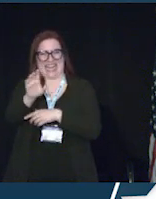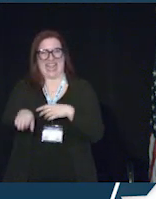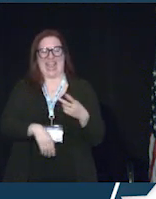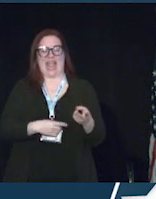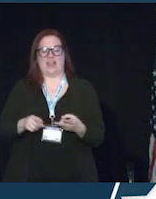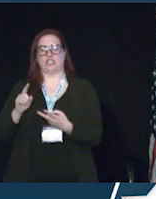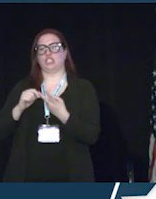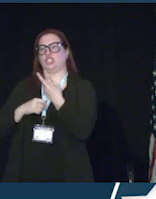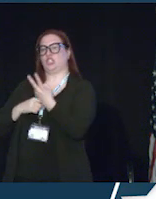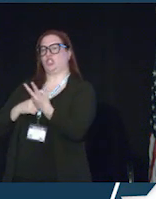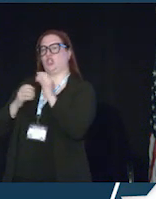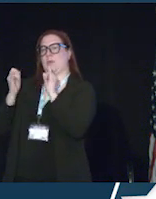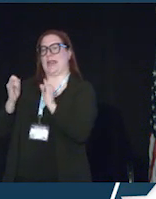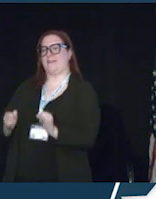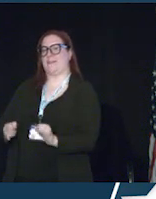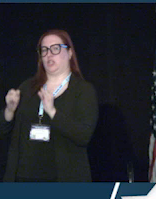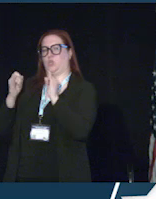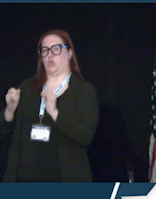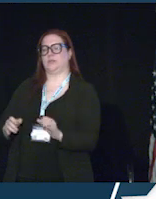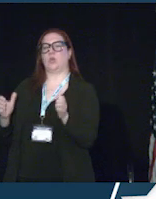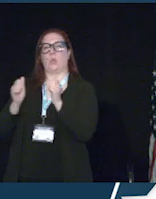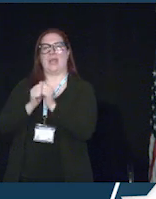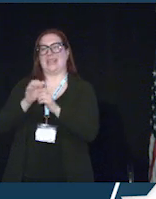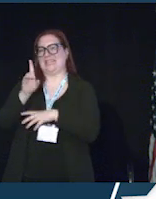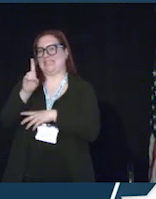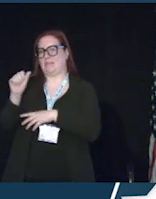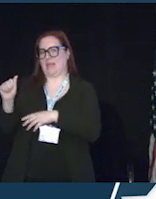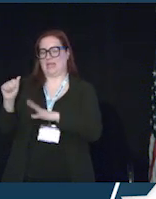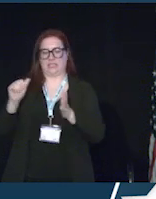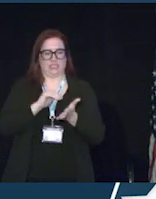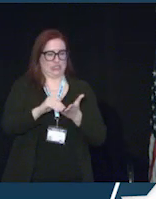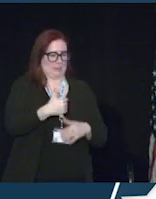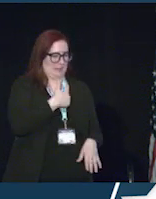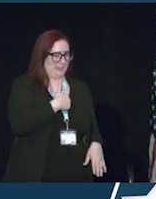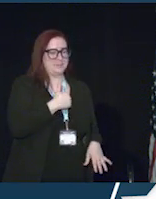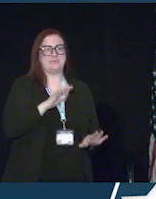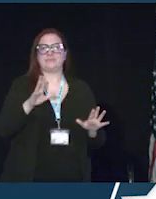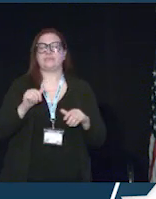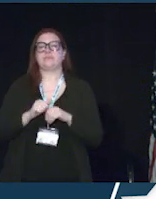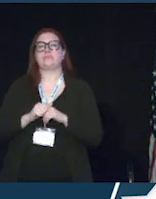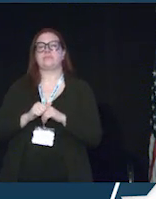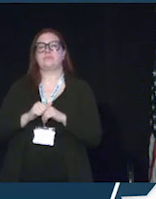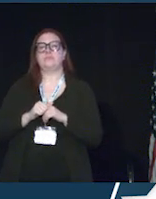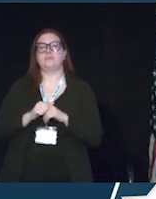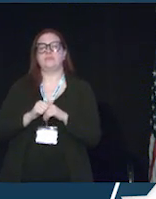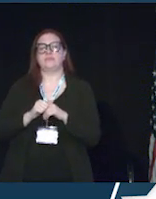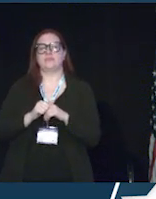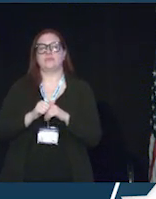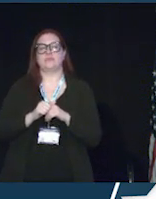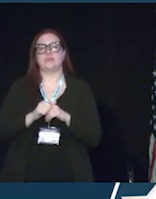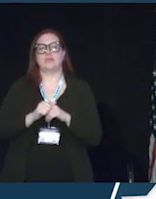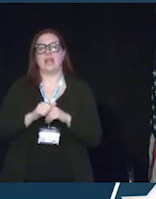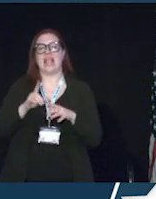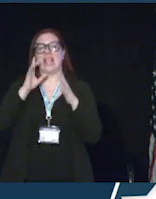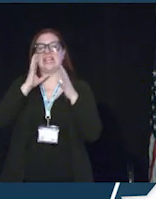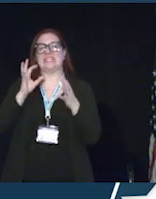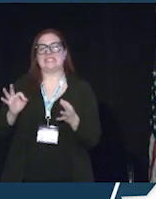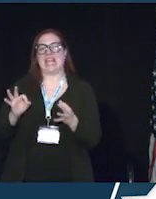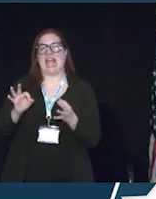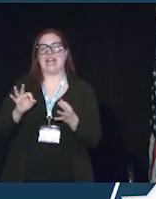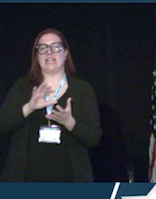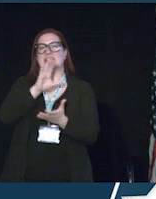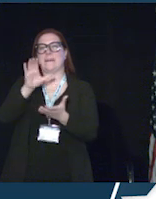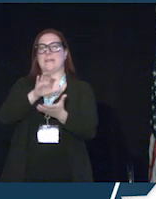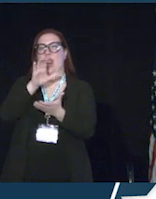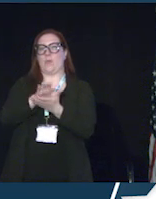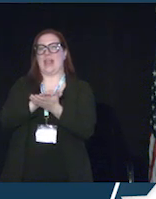individuals individuals with disabilities, decide to get married. Apparently you cannot